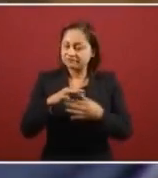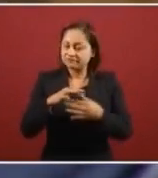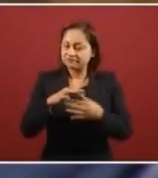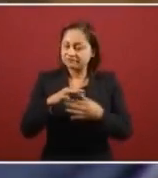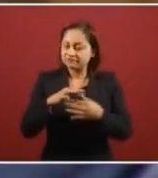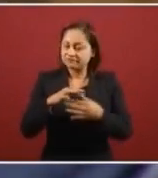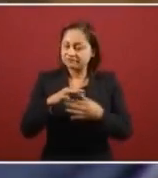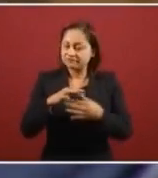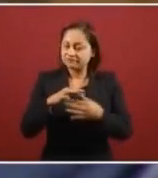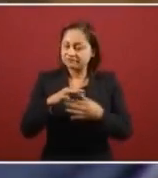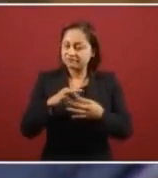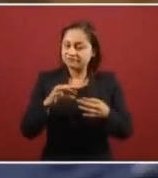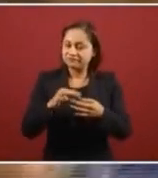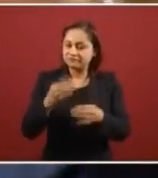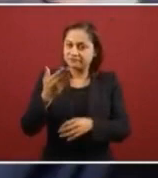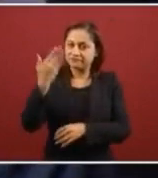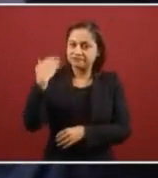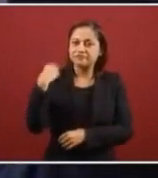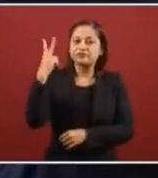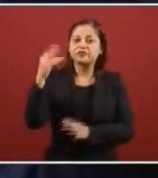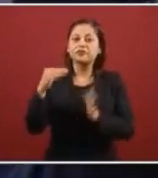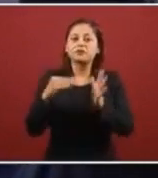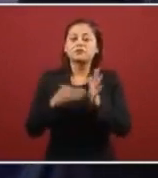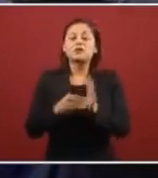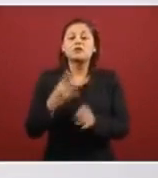in the year 2004